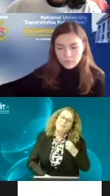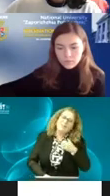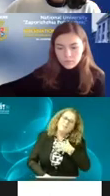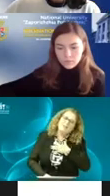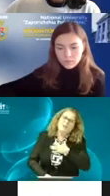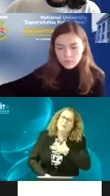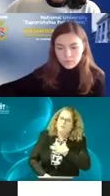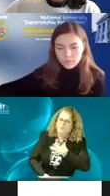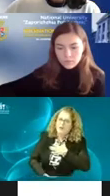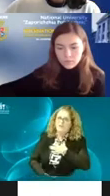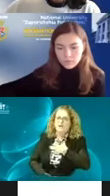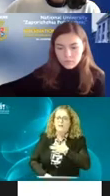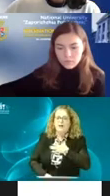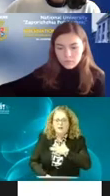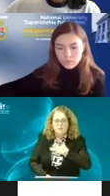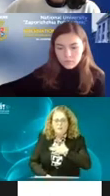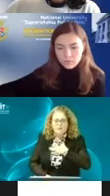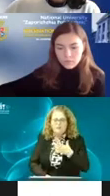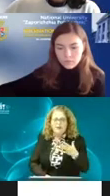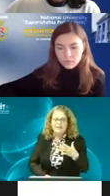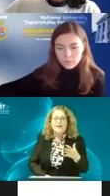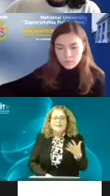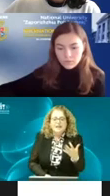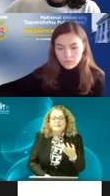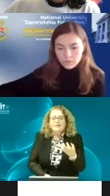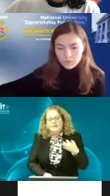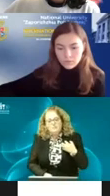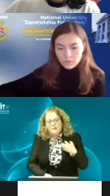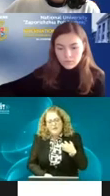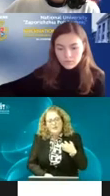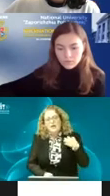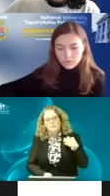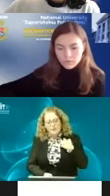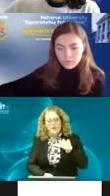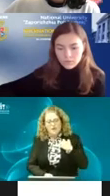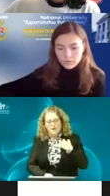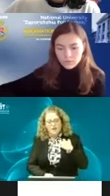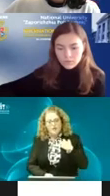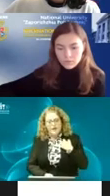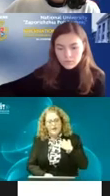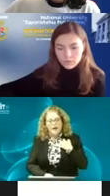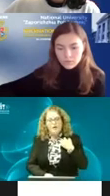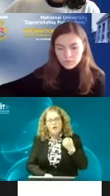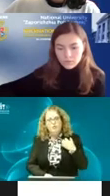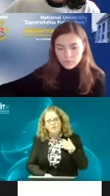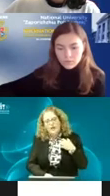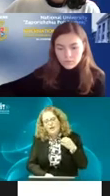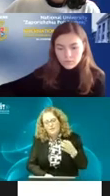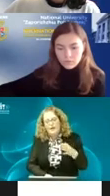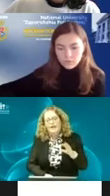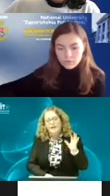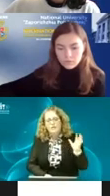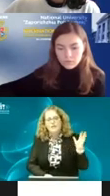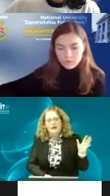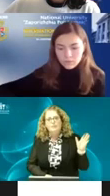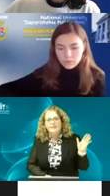we want something we prefer if it can be a little bit personalized, something that meets me, okay? I want to feel a little